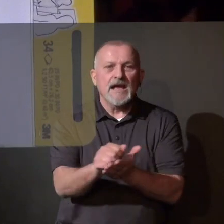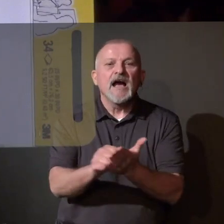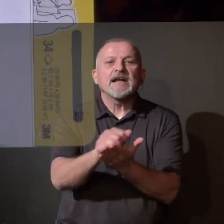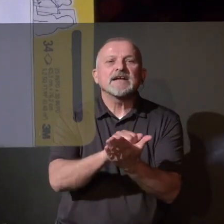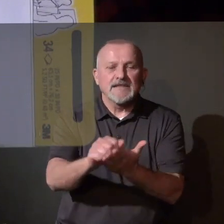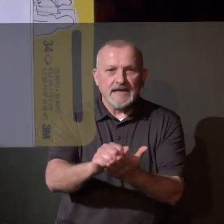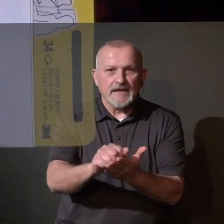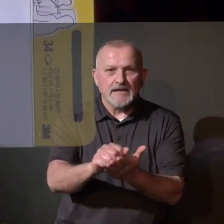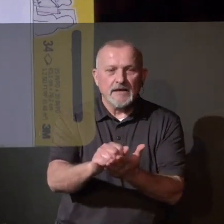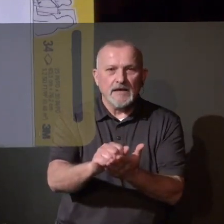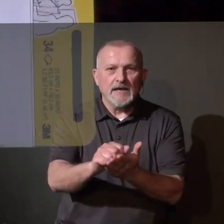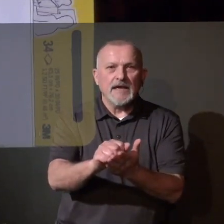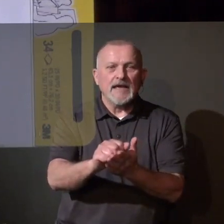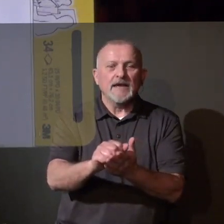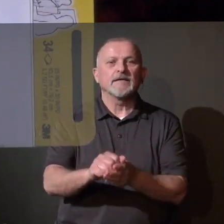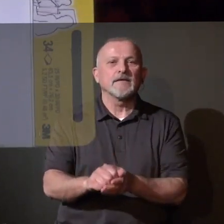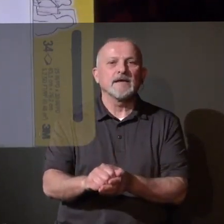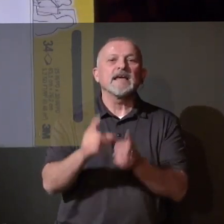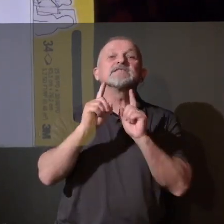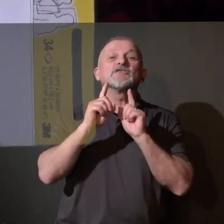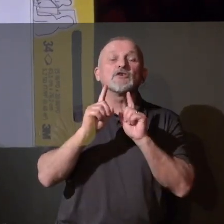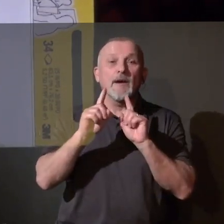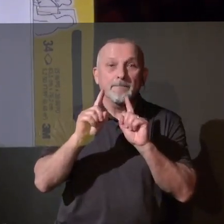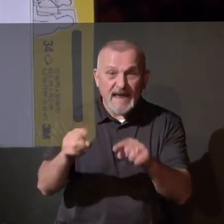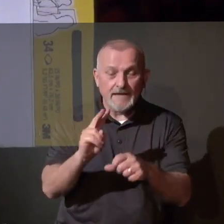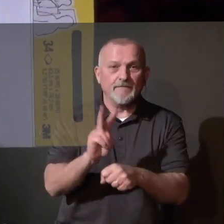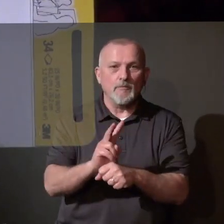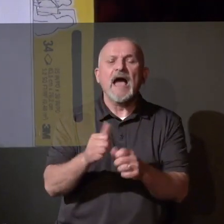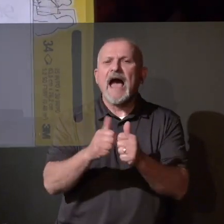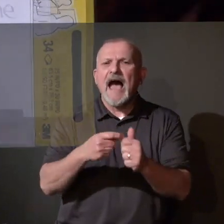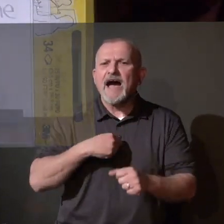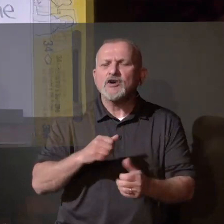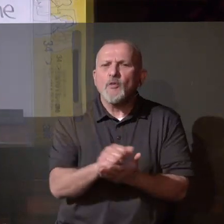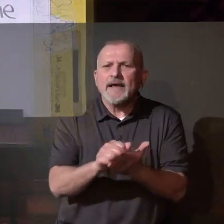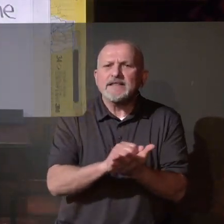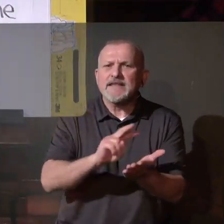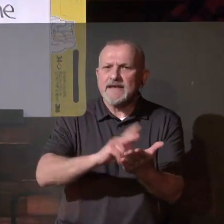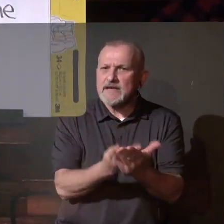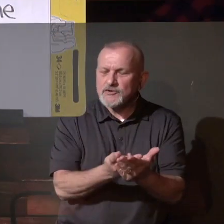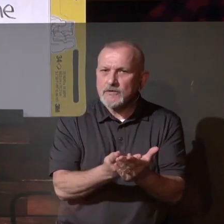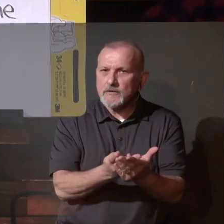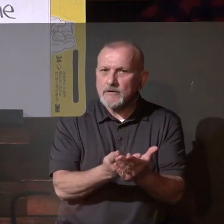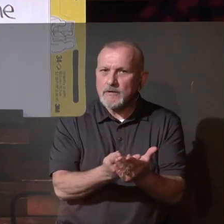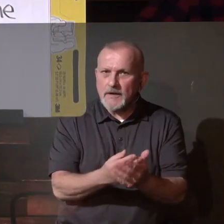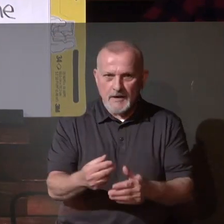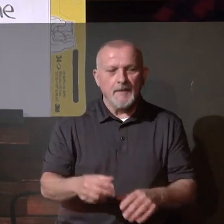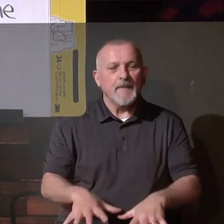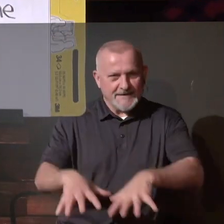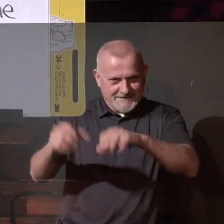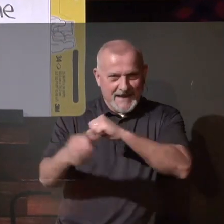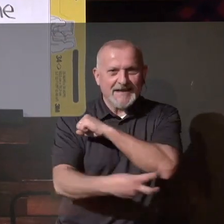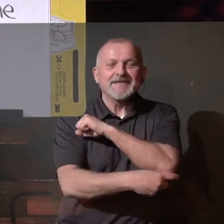Clean is the imperative. Clean what? Clean the kitchen. How do I clean the kitchen? By taking out the